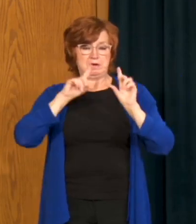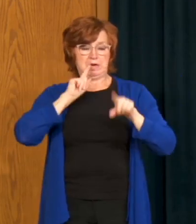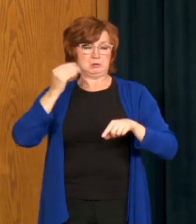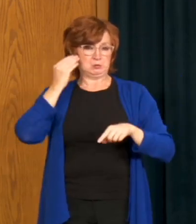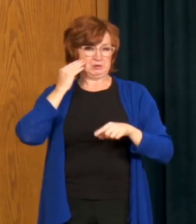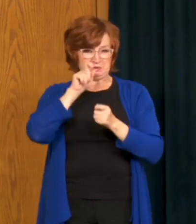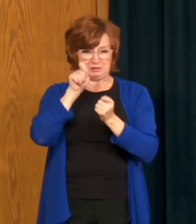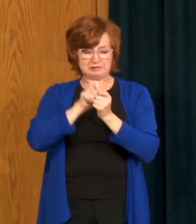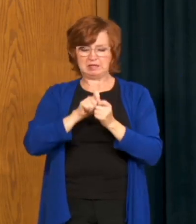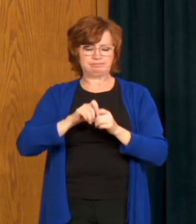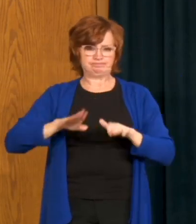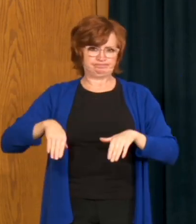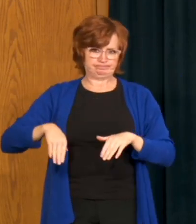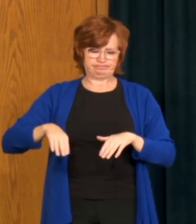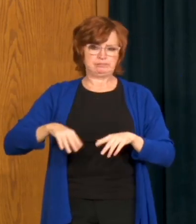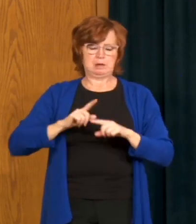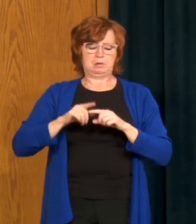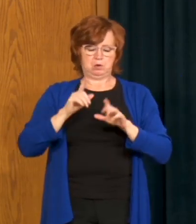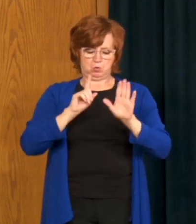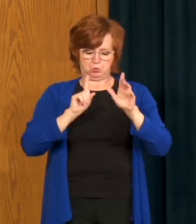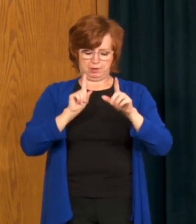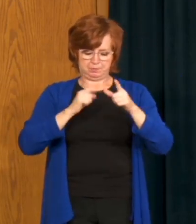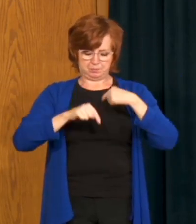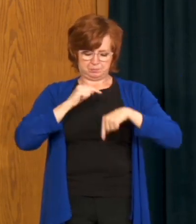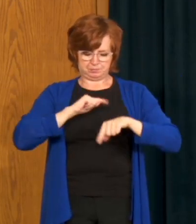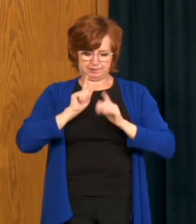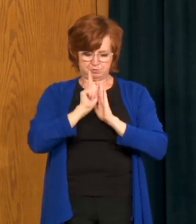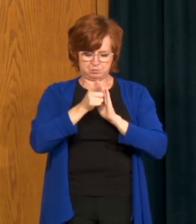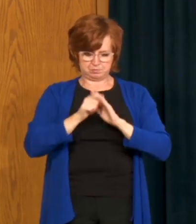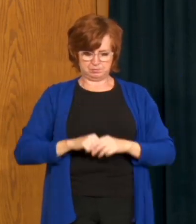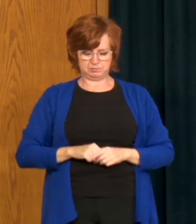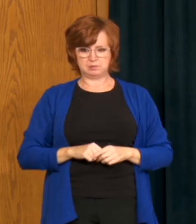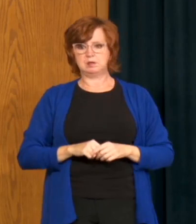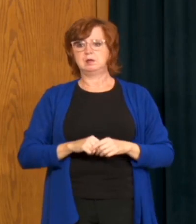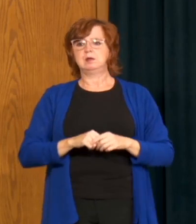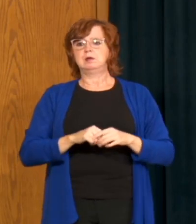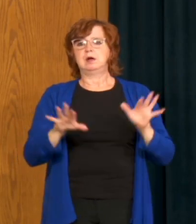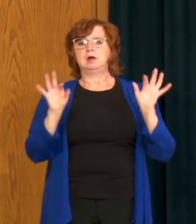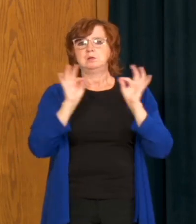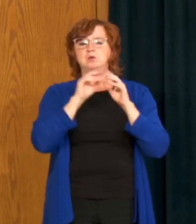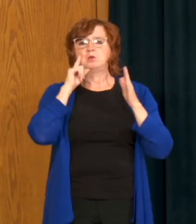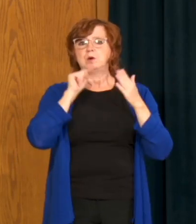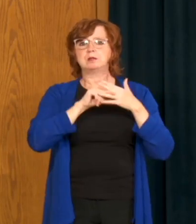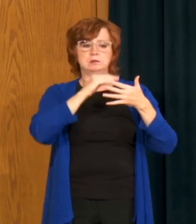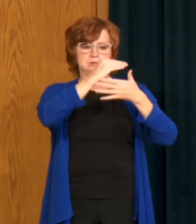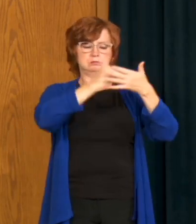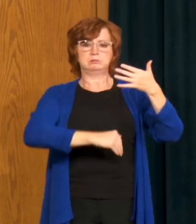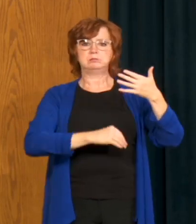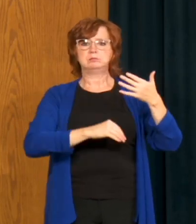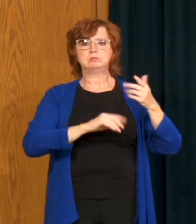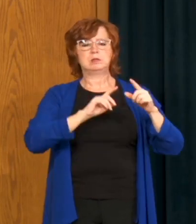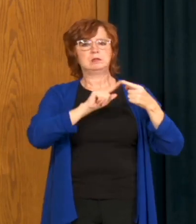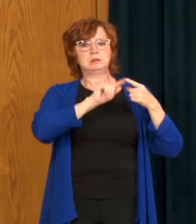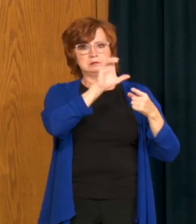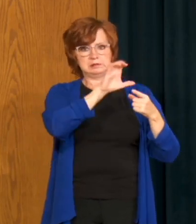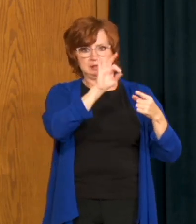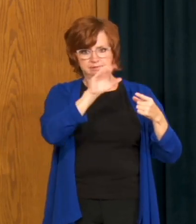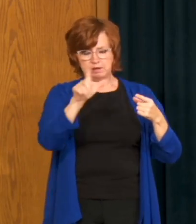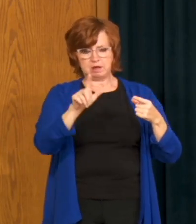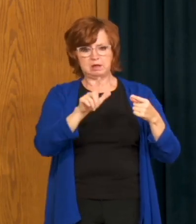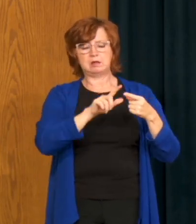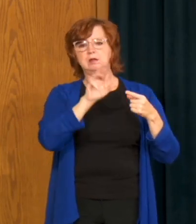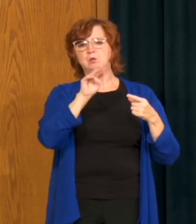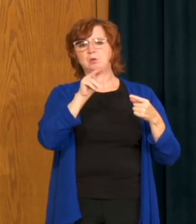credit. I think we should just back up a little bit and provide some credit to a number of organizations that have come forward, and to the CFL and the Commissioner